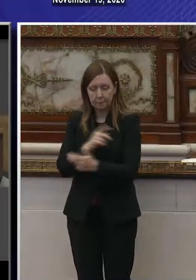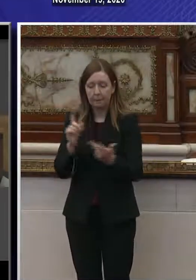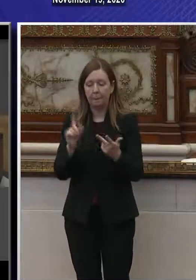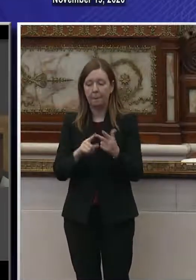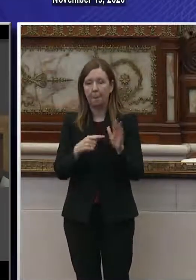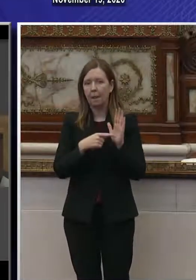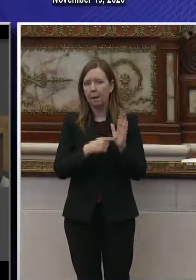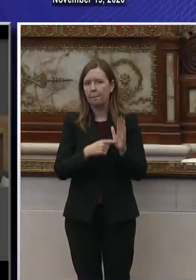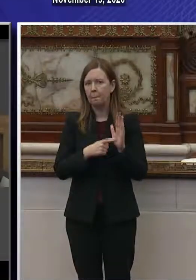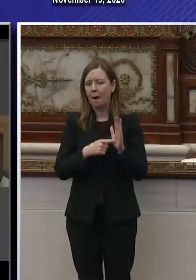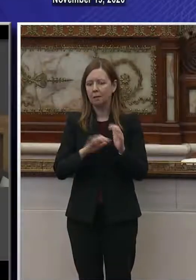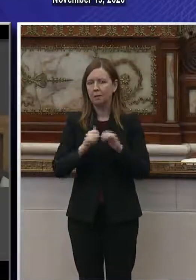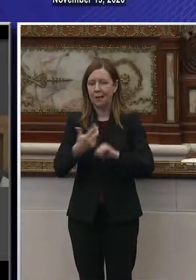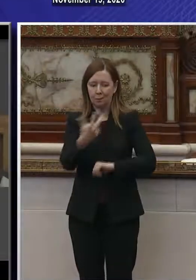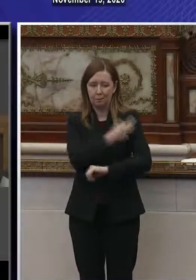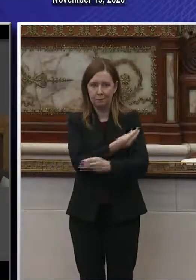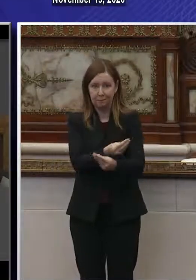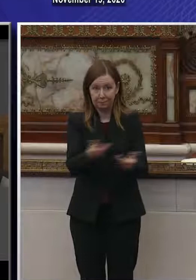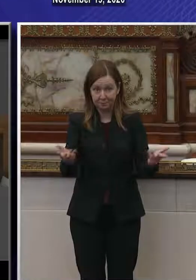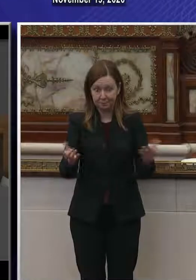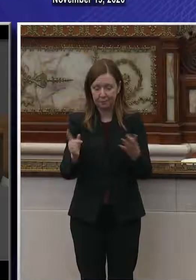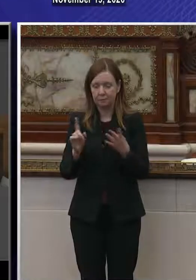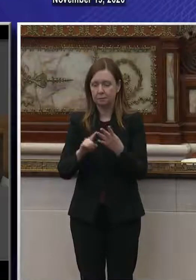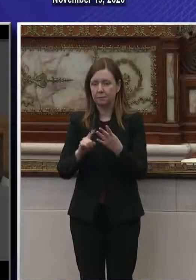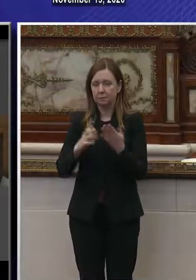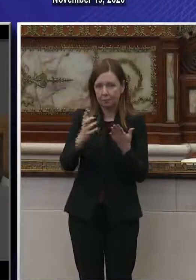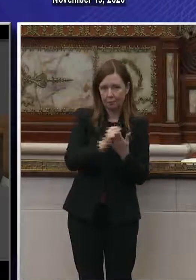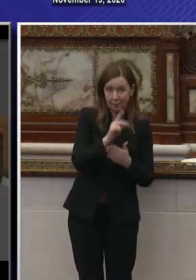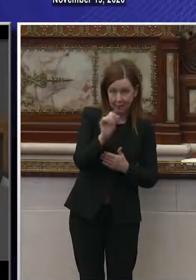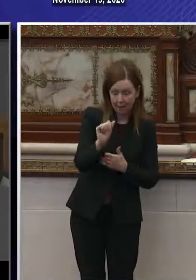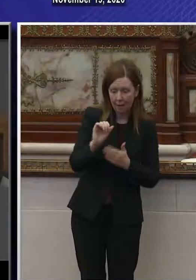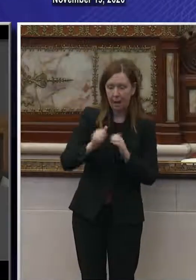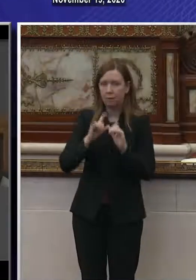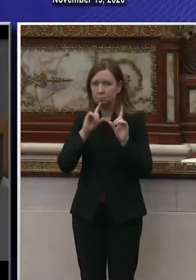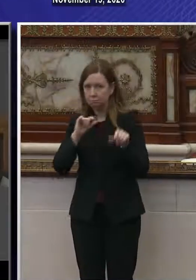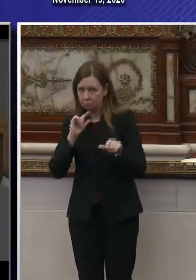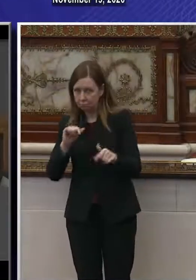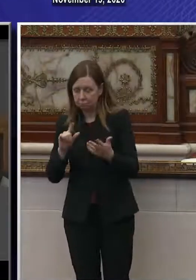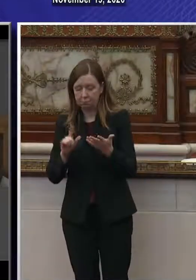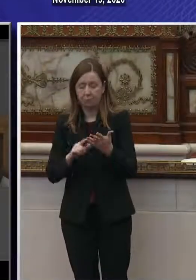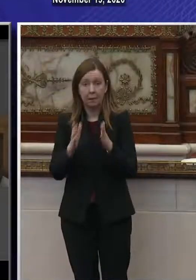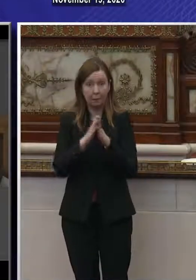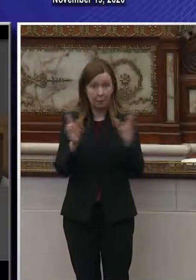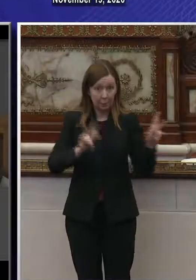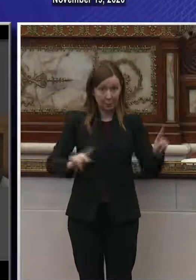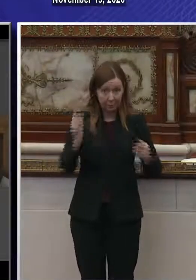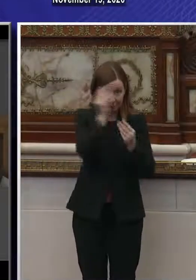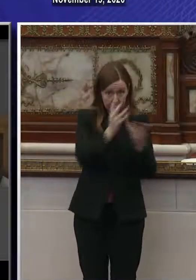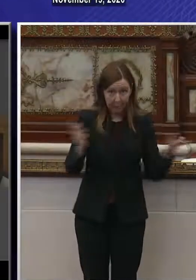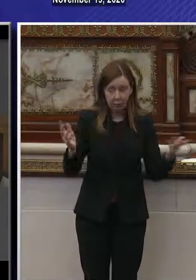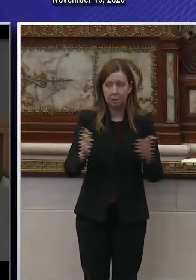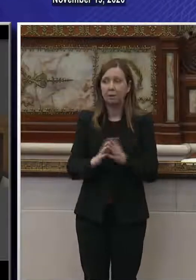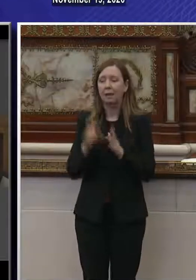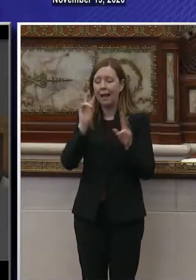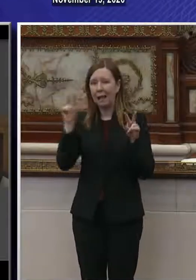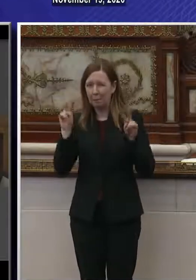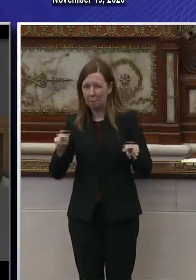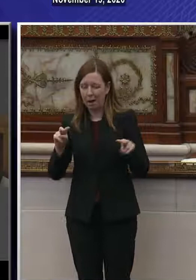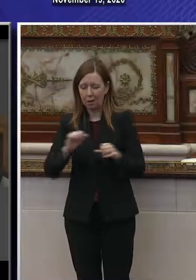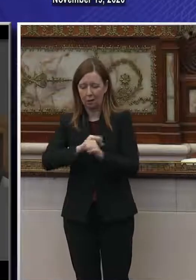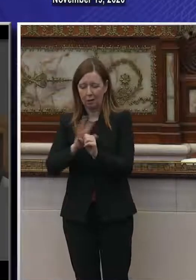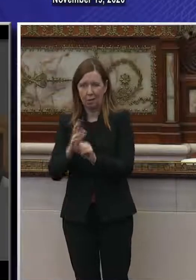of vaccine distribution, data collection and reporting, public information, and monitoring